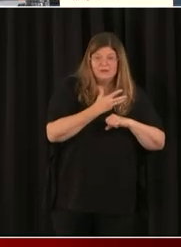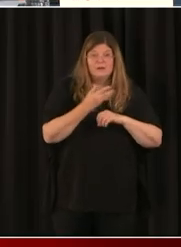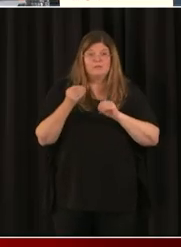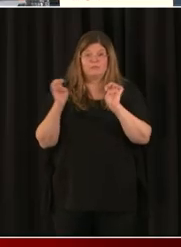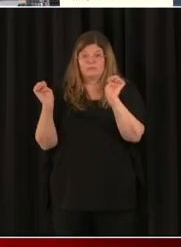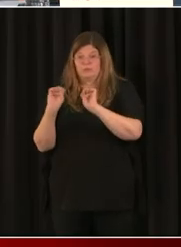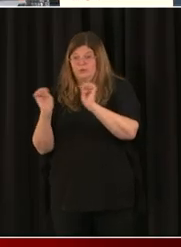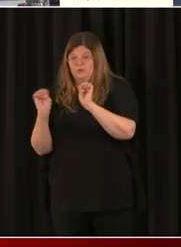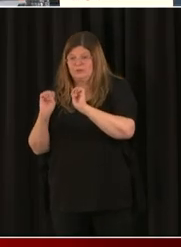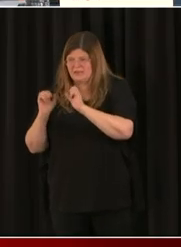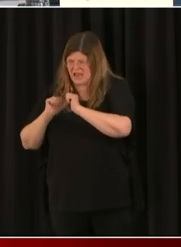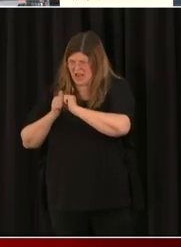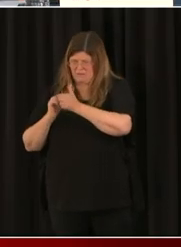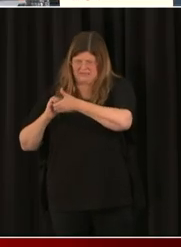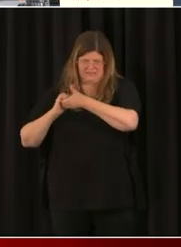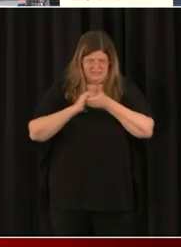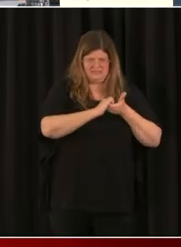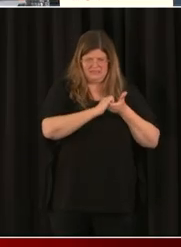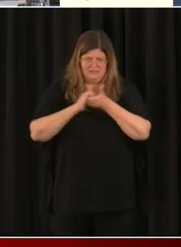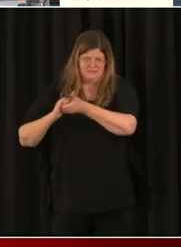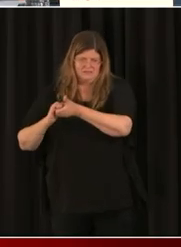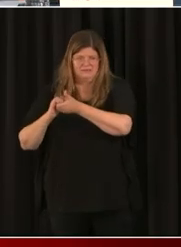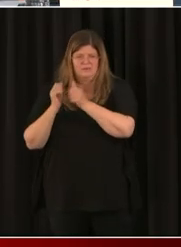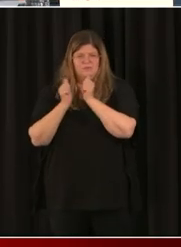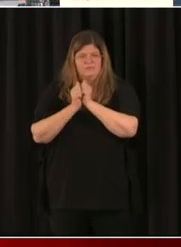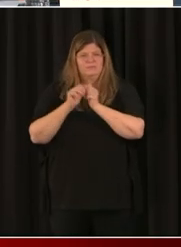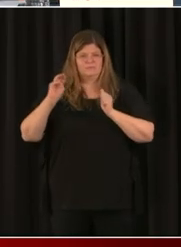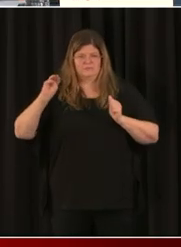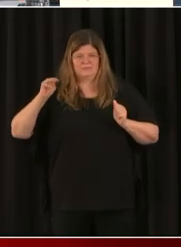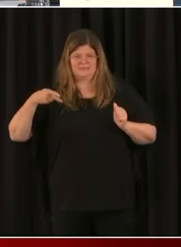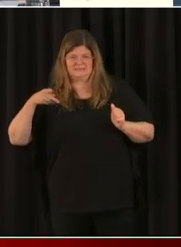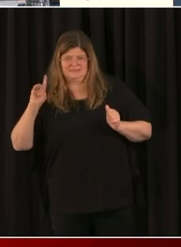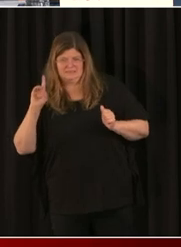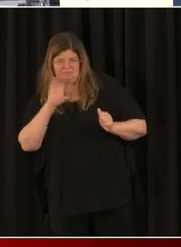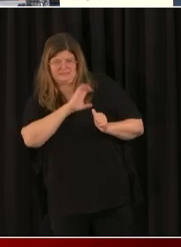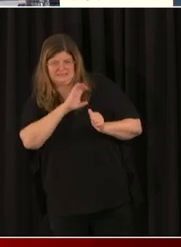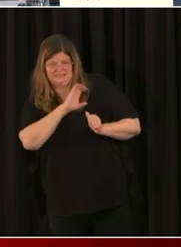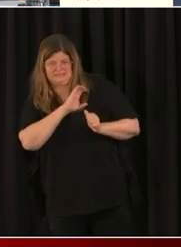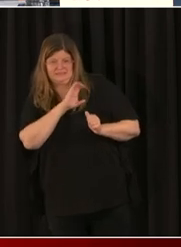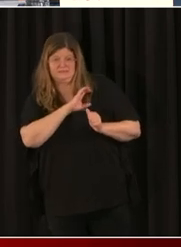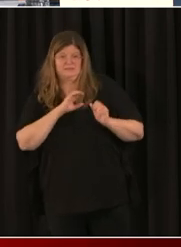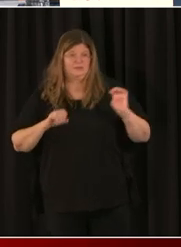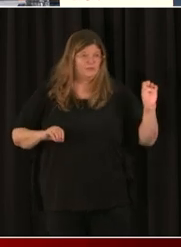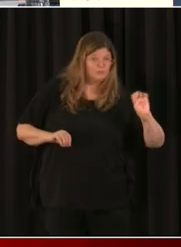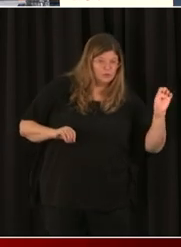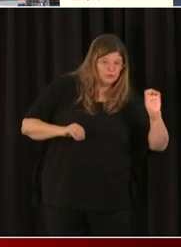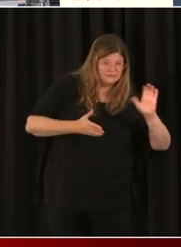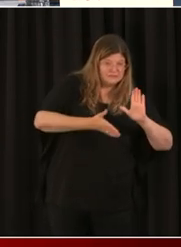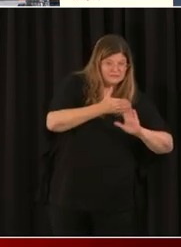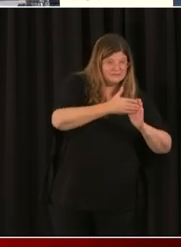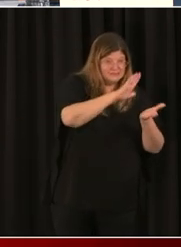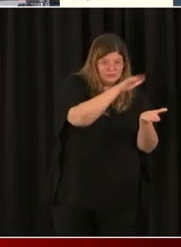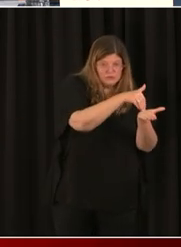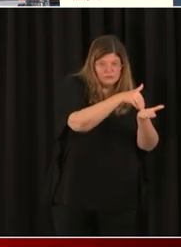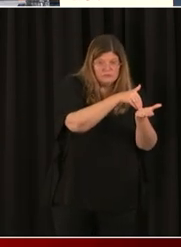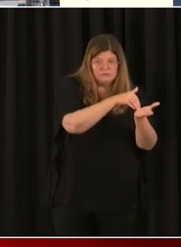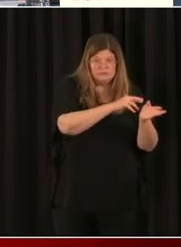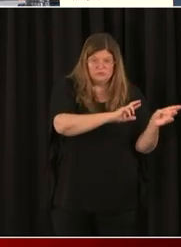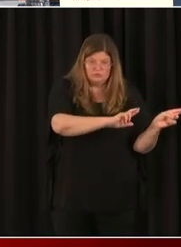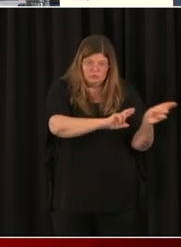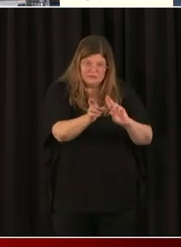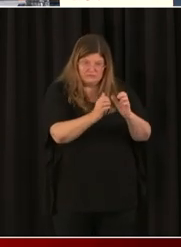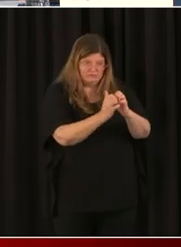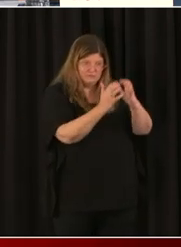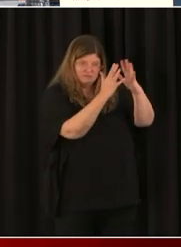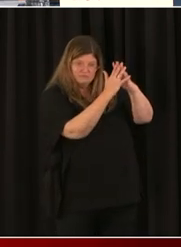the Metropolitan Police Department and Chief Conti and his team. At the mayor's direction, the Emergency Operations Center was stood